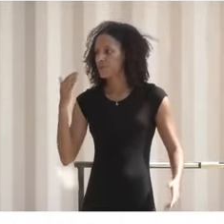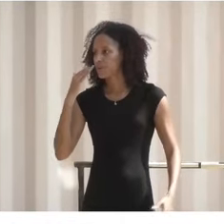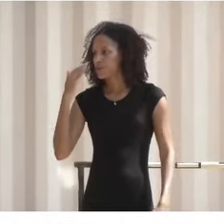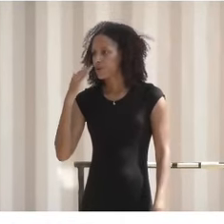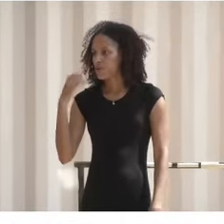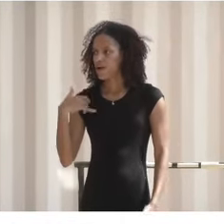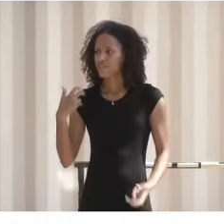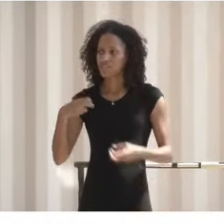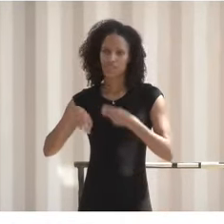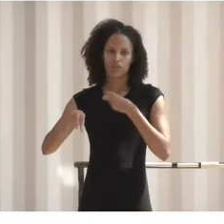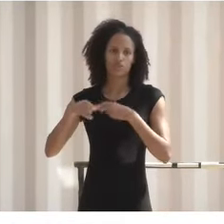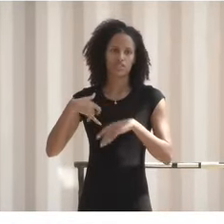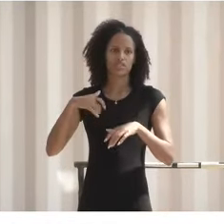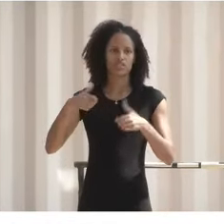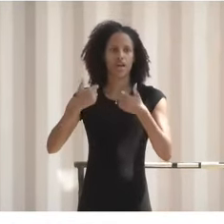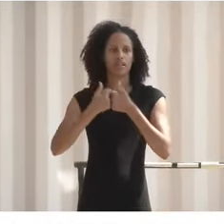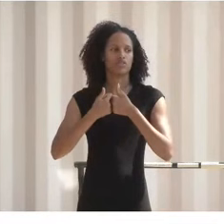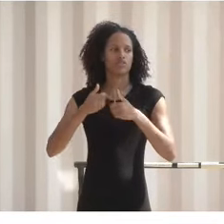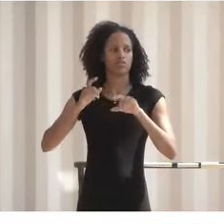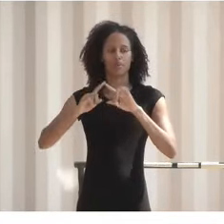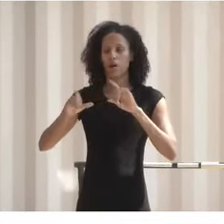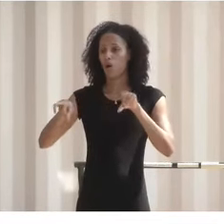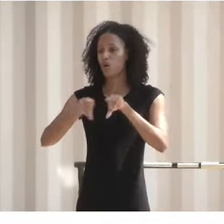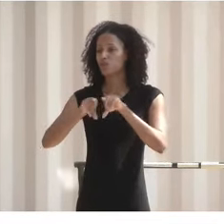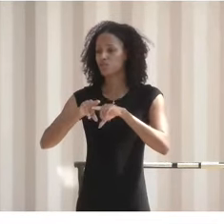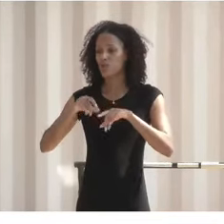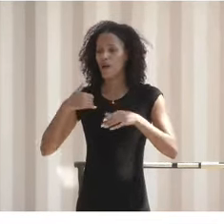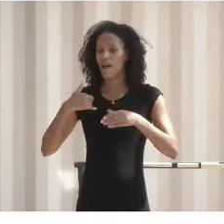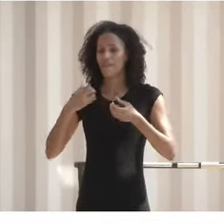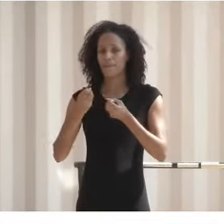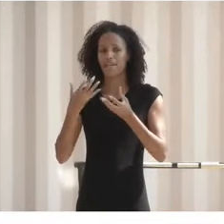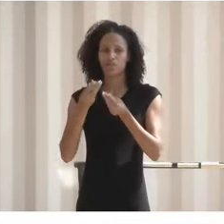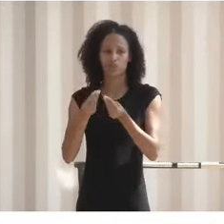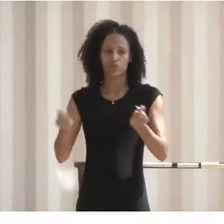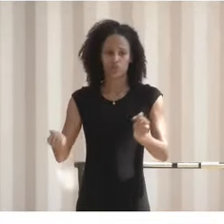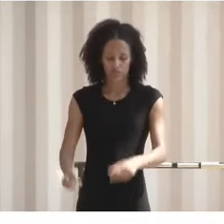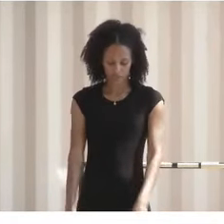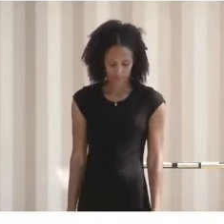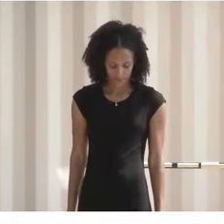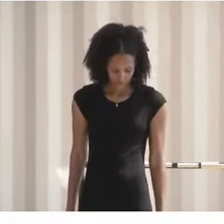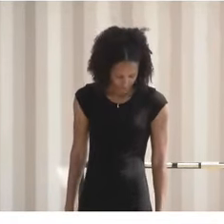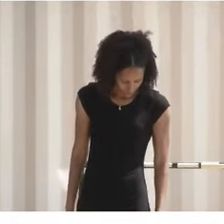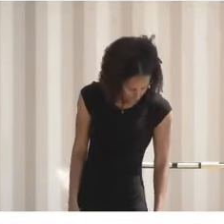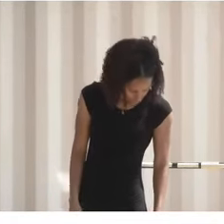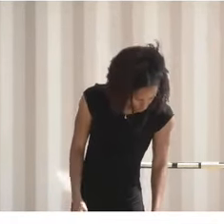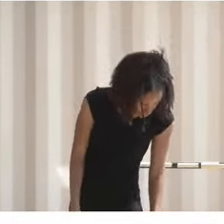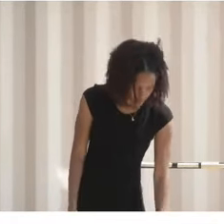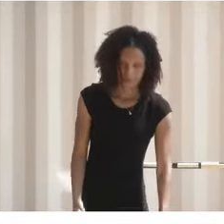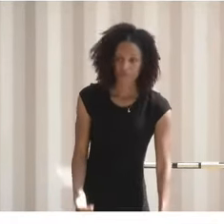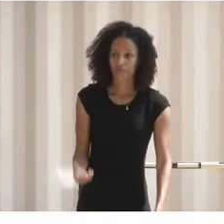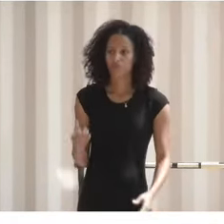there are difficulties, there are challenges, but there are also solutions. So